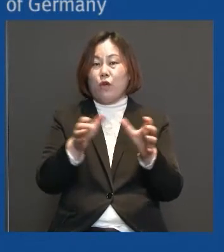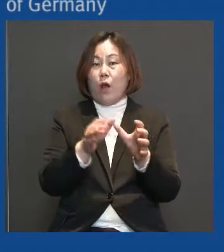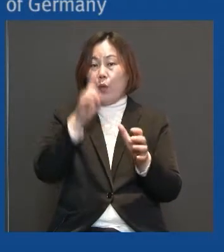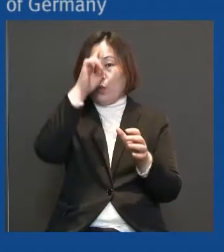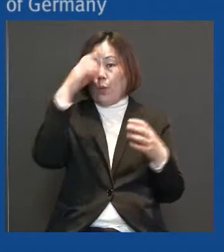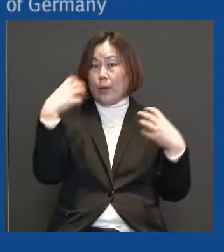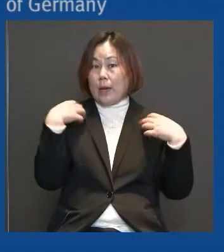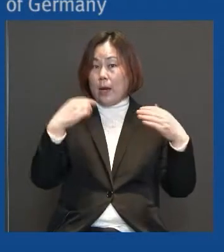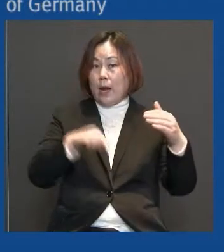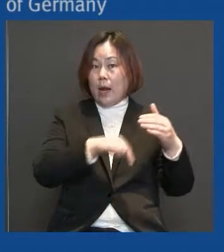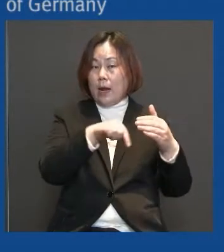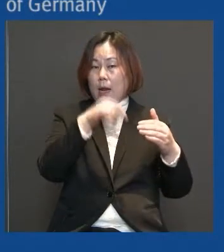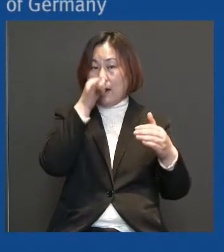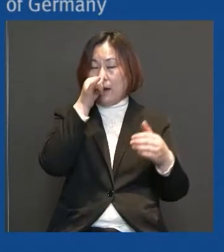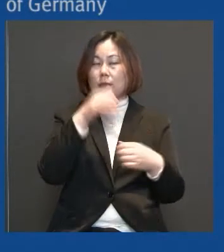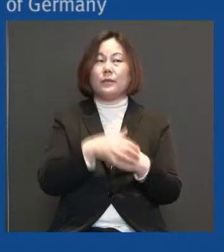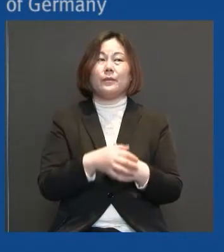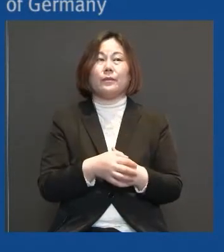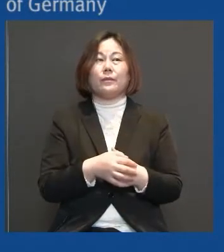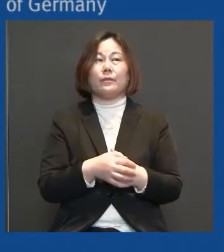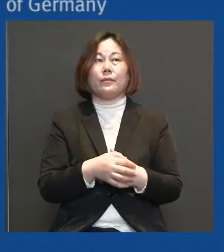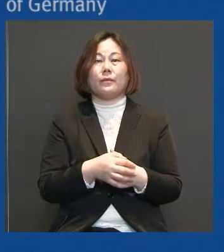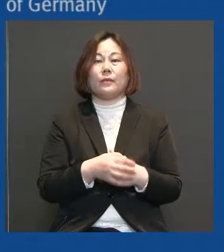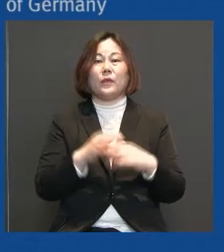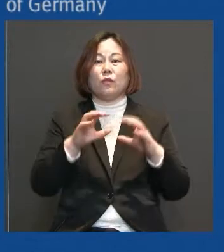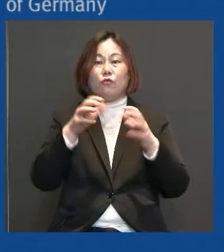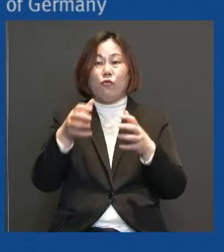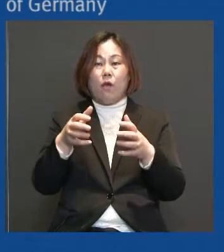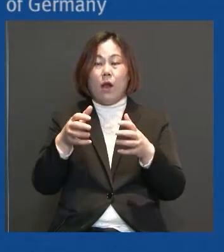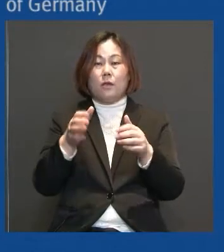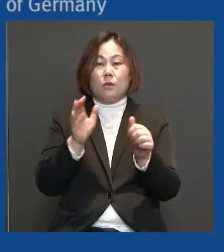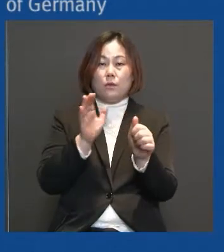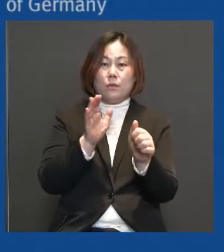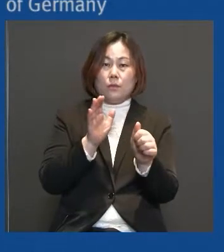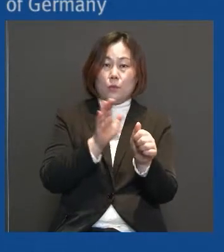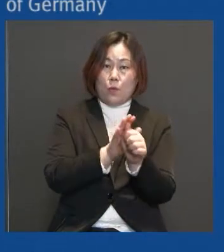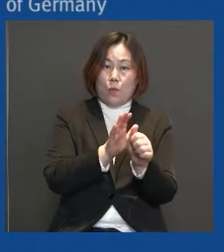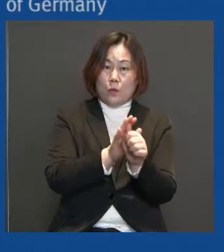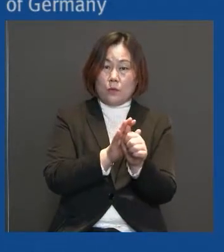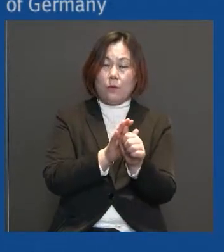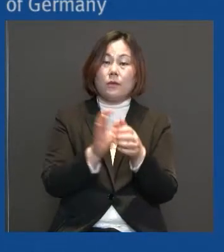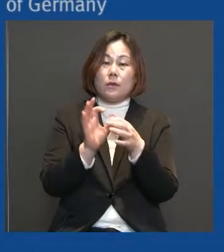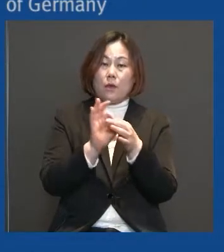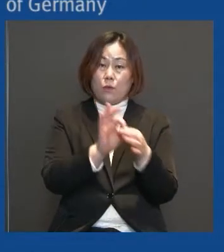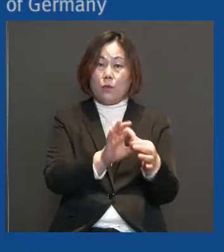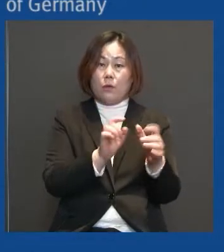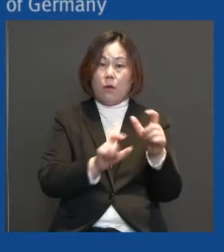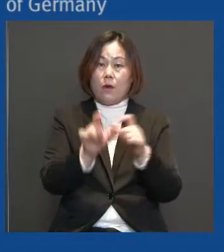maintain necessary structure at the national level, and so as to conduct own projects and programs.